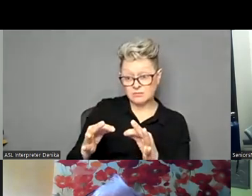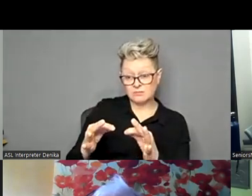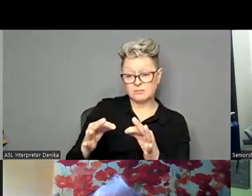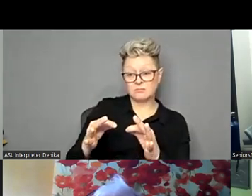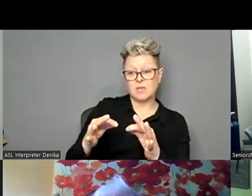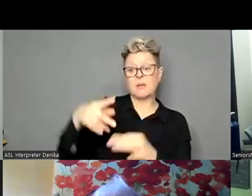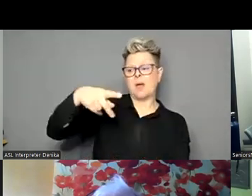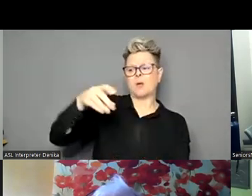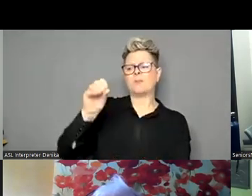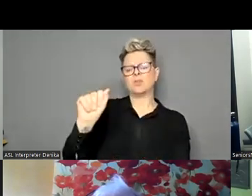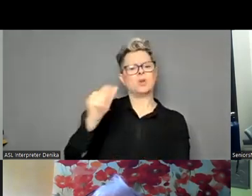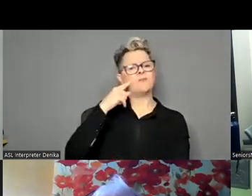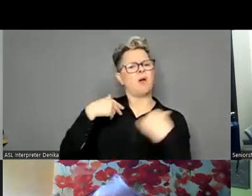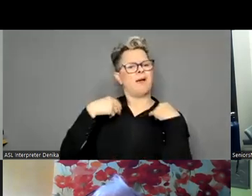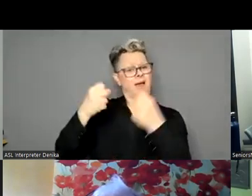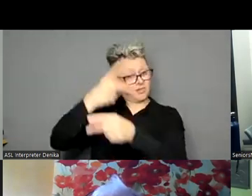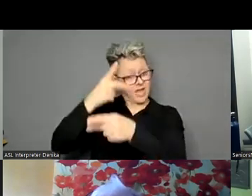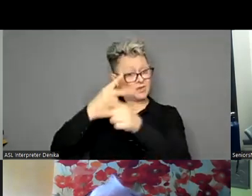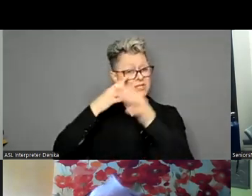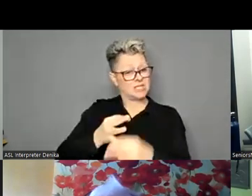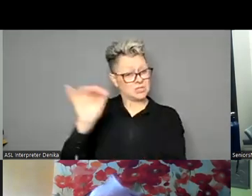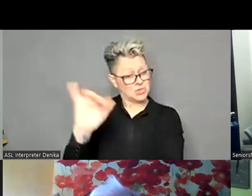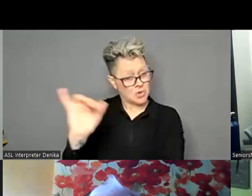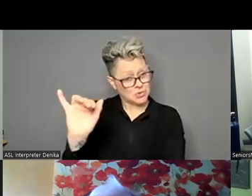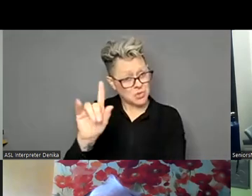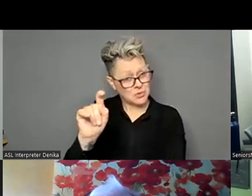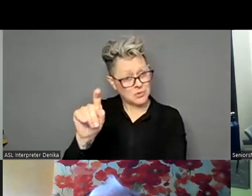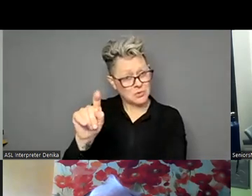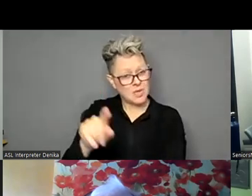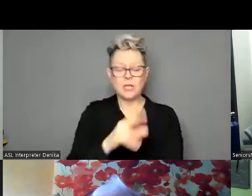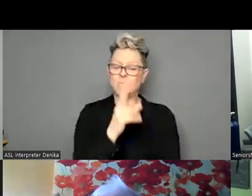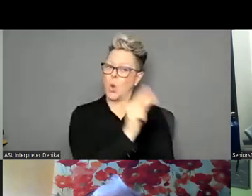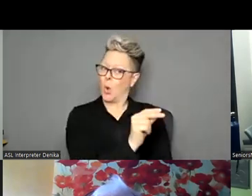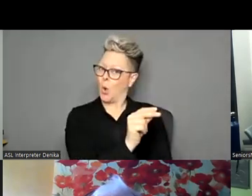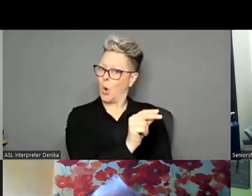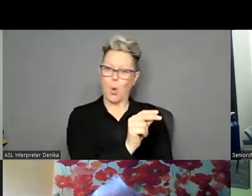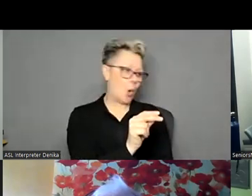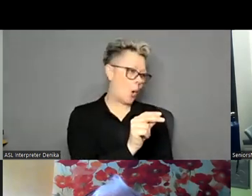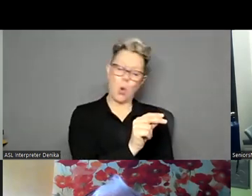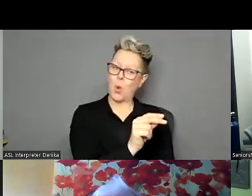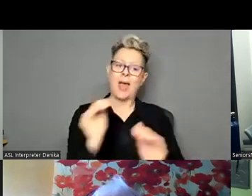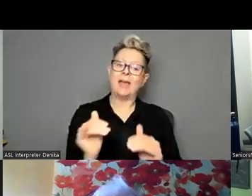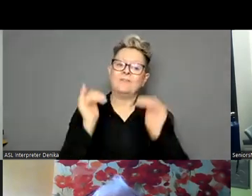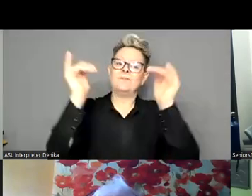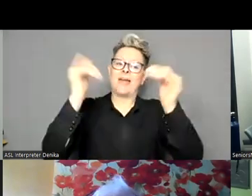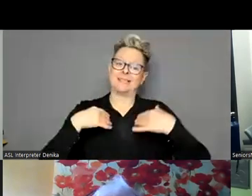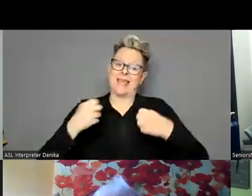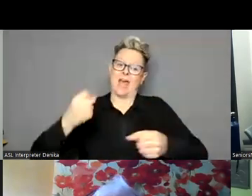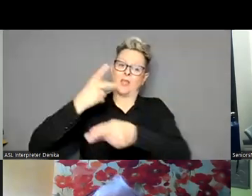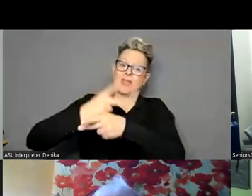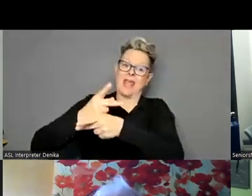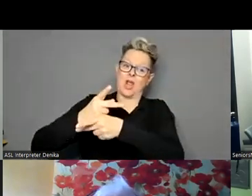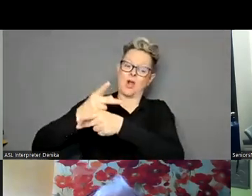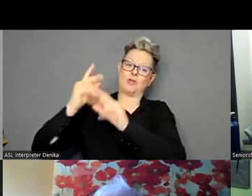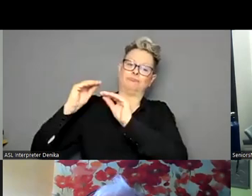attorney apply to healthcare decisions as well? And the answer is no, and that's the Advanced Healthcare Directive. And